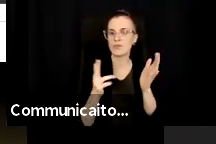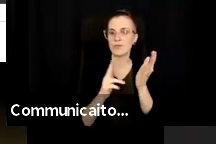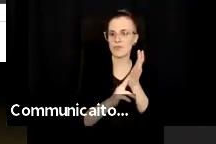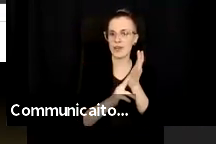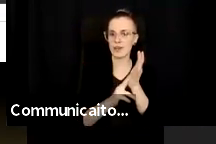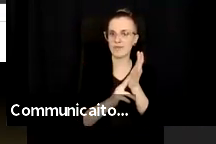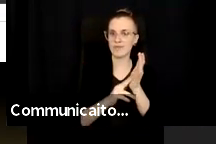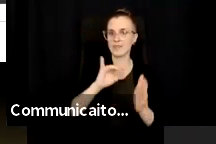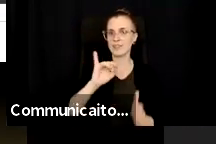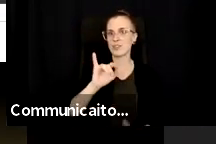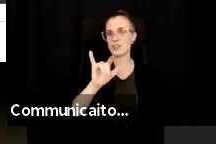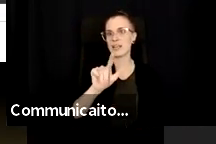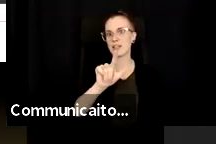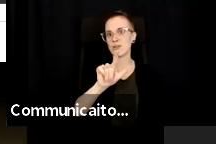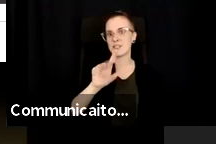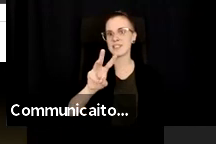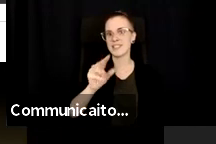1990.